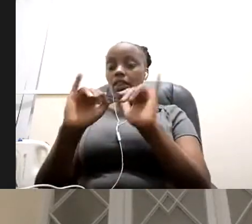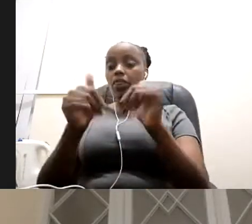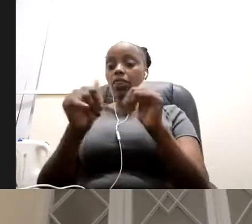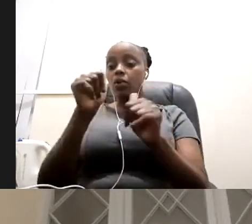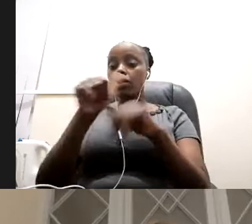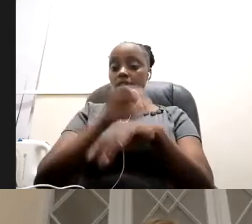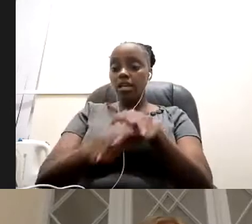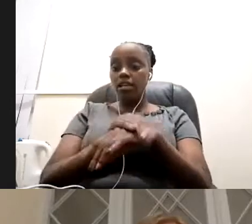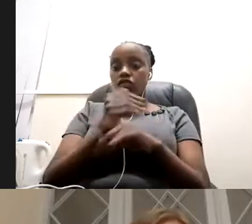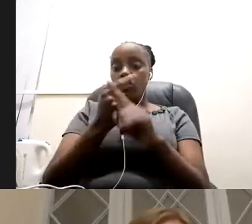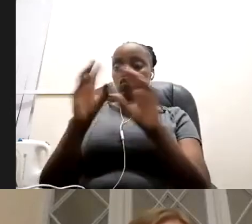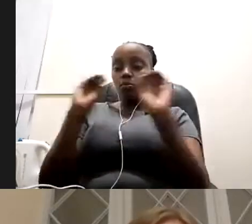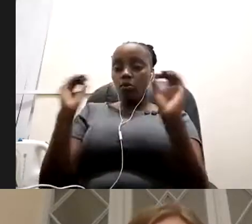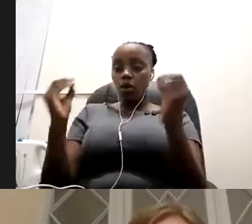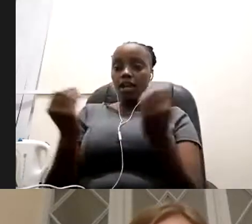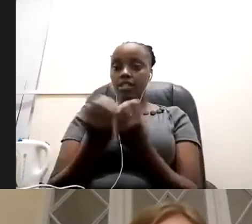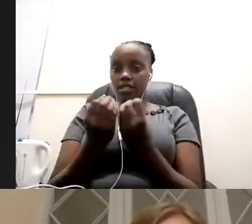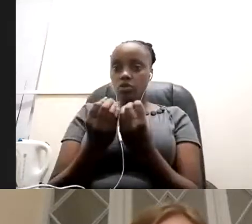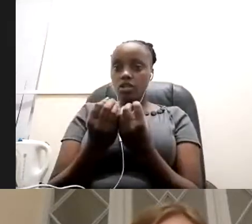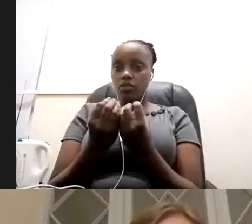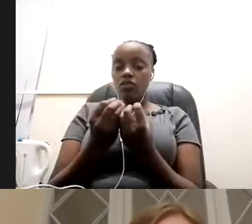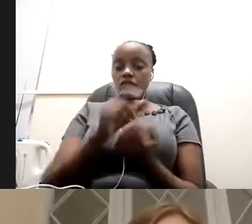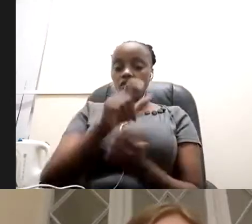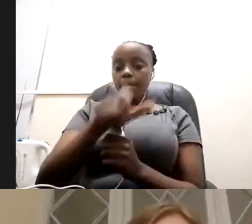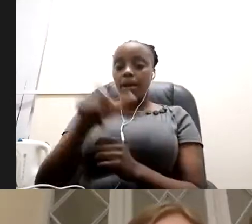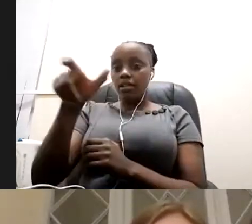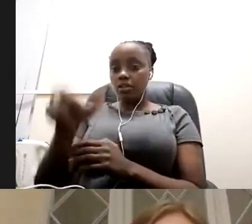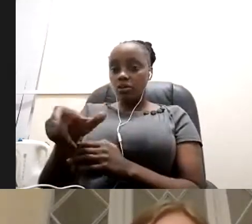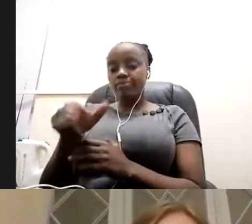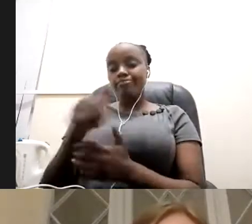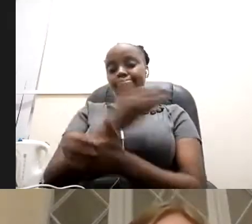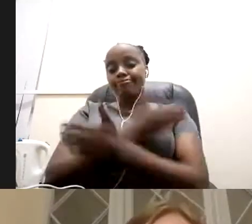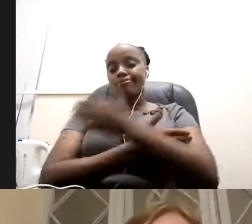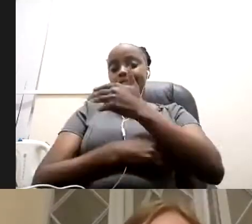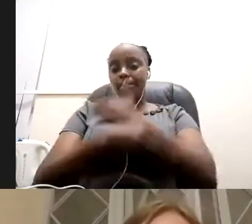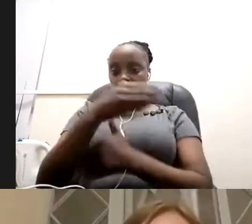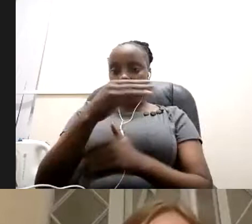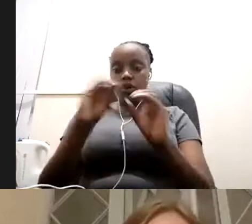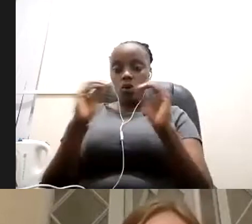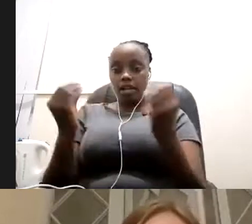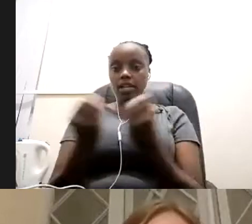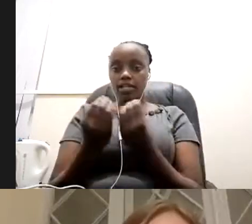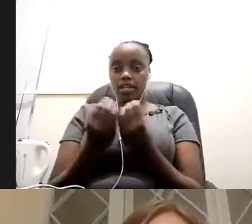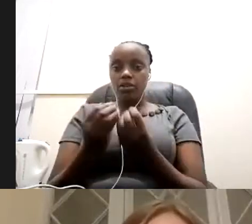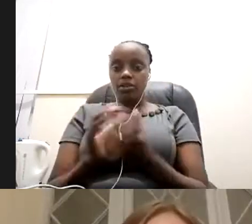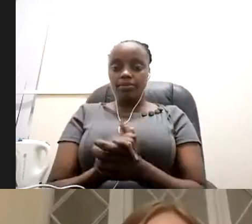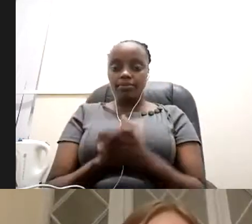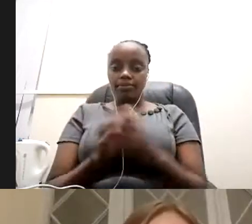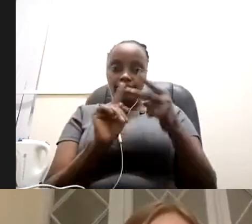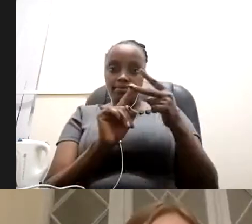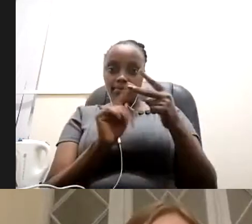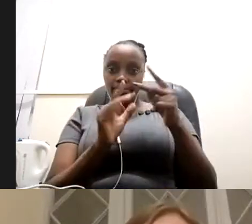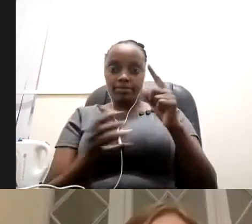the organization of persons with disabilities. Second achievement